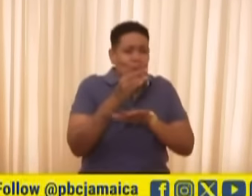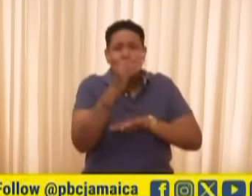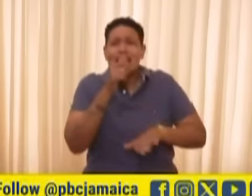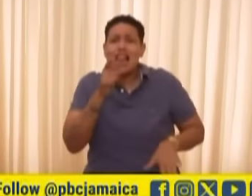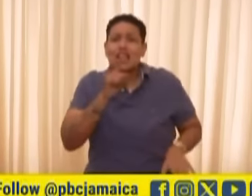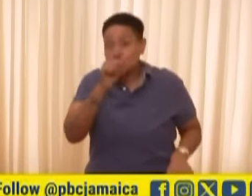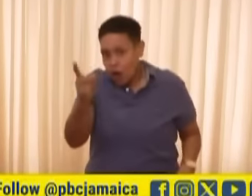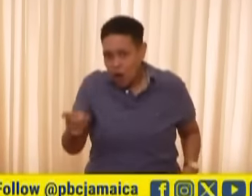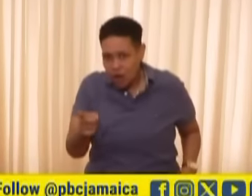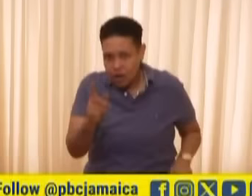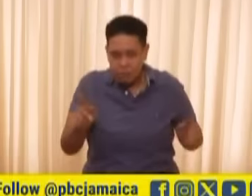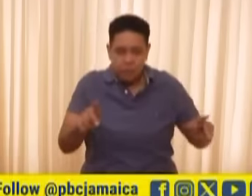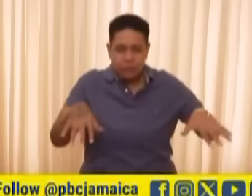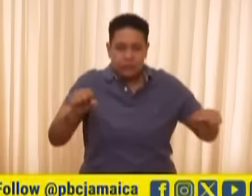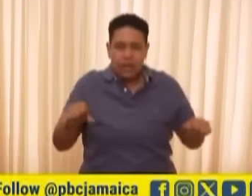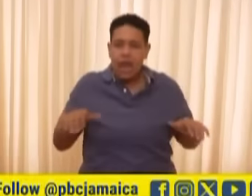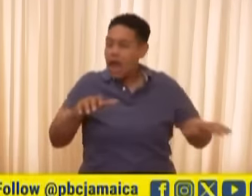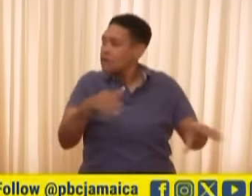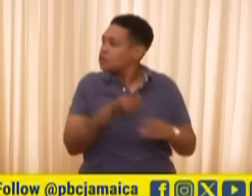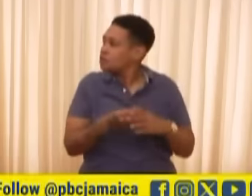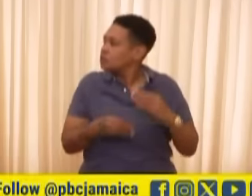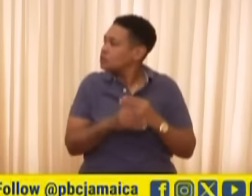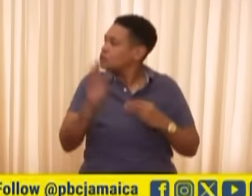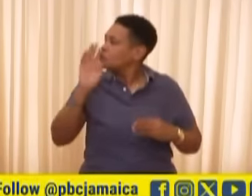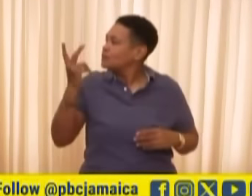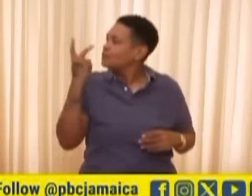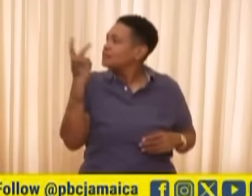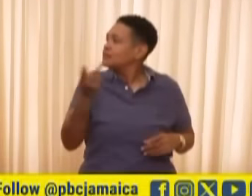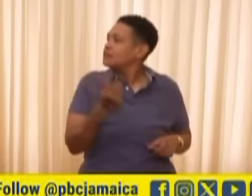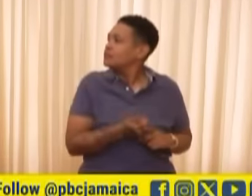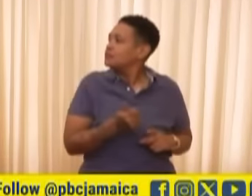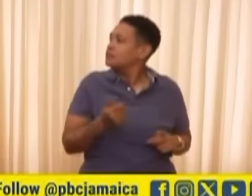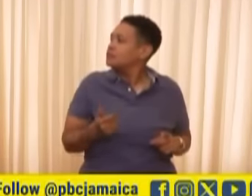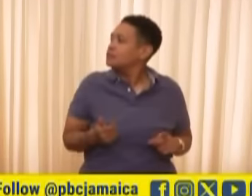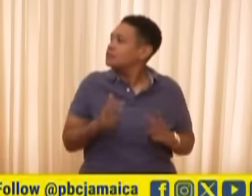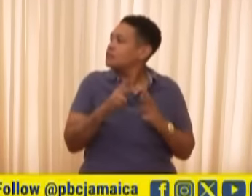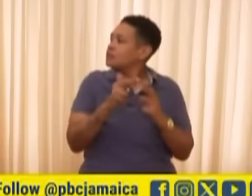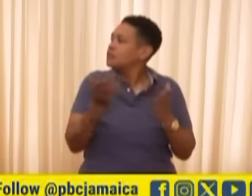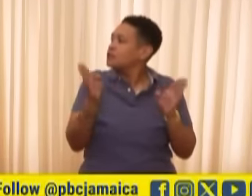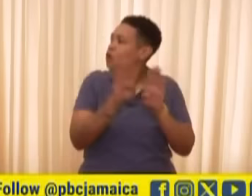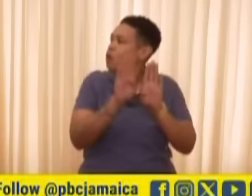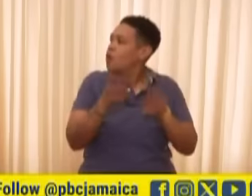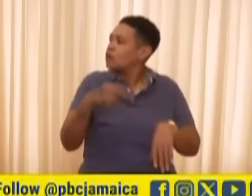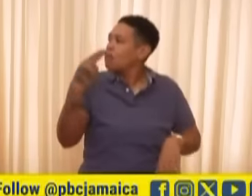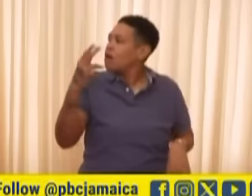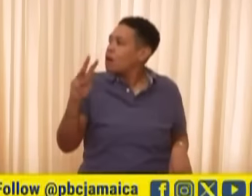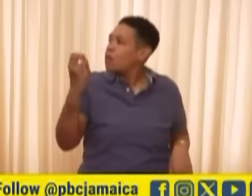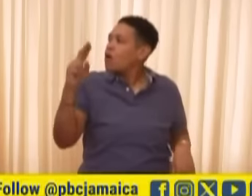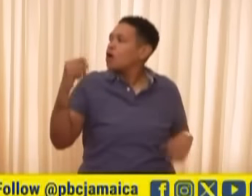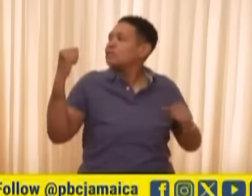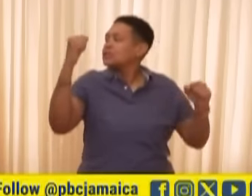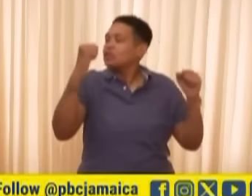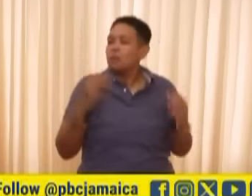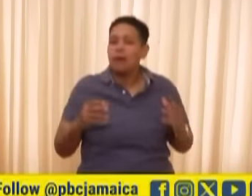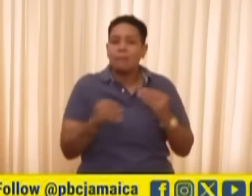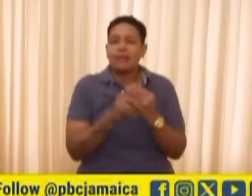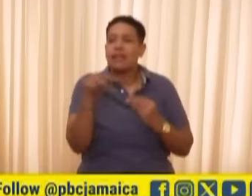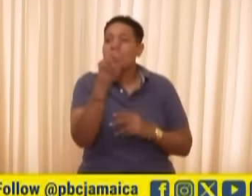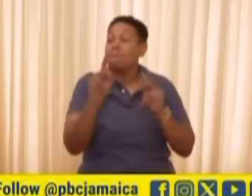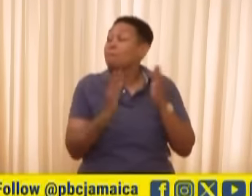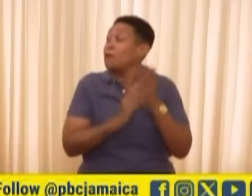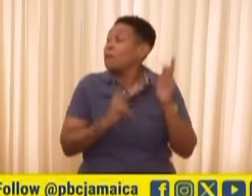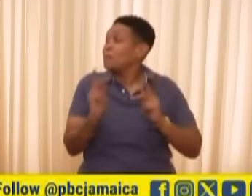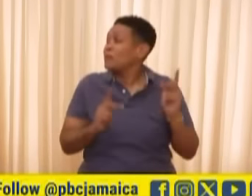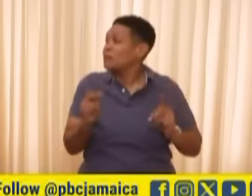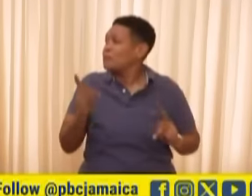persons may have taken actions that would have seen either the closure of hardwares or supermarkets, and so there are persons